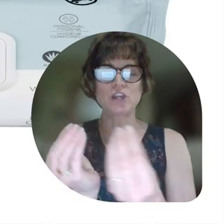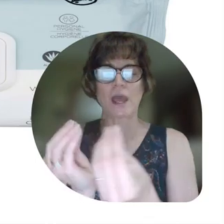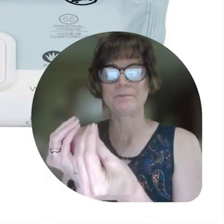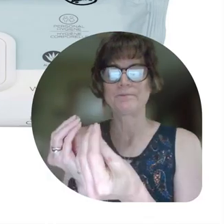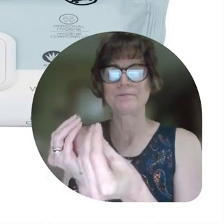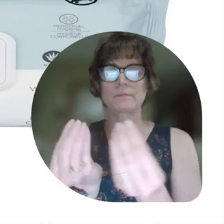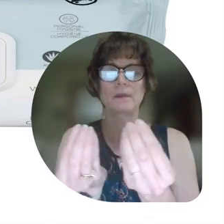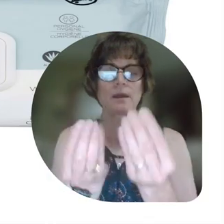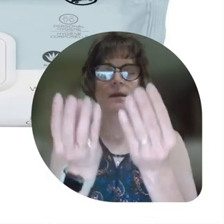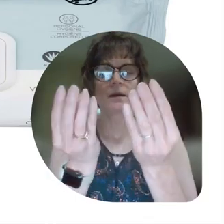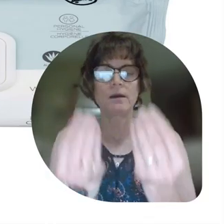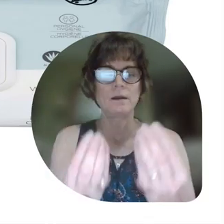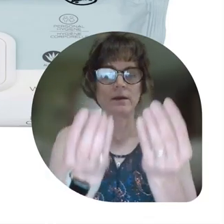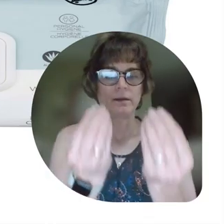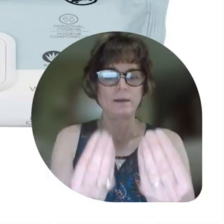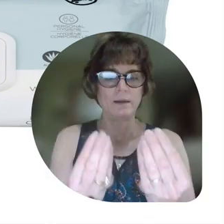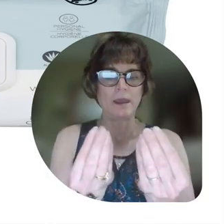hand shape.